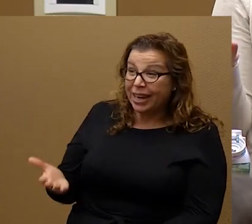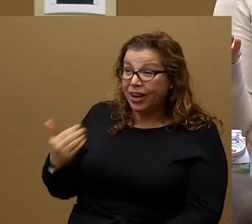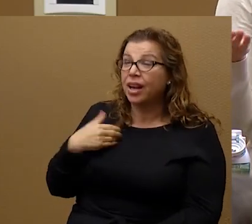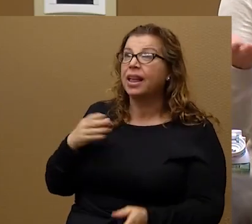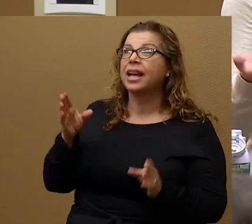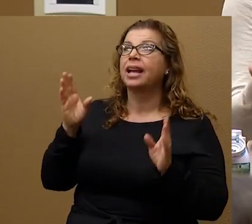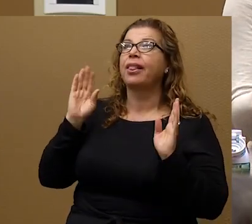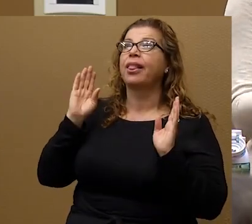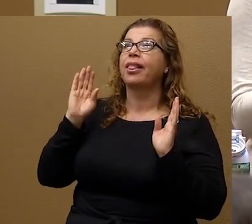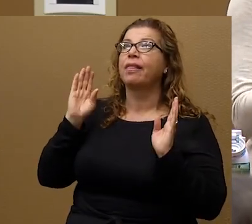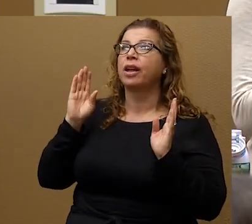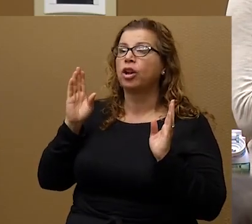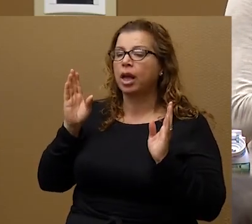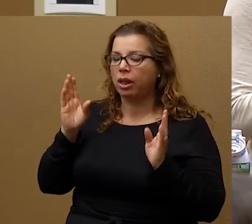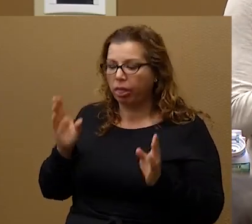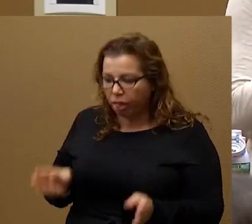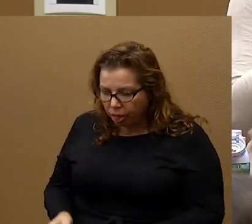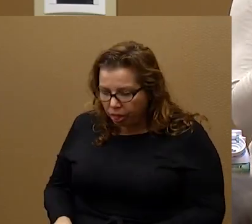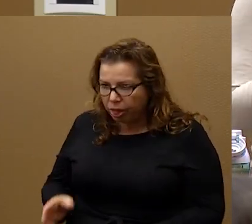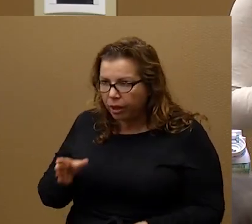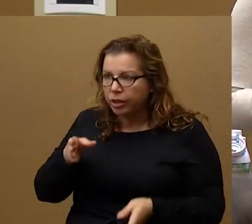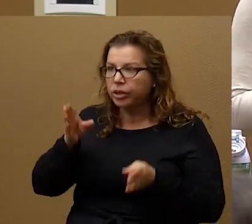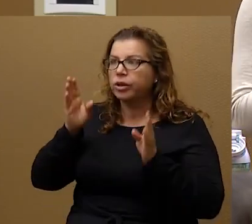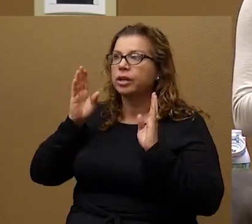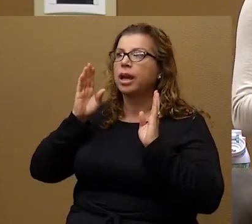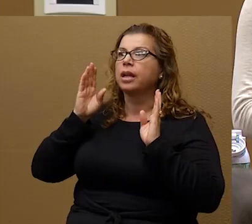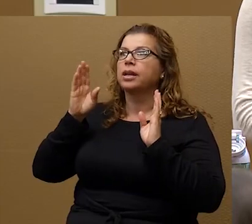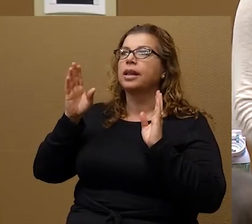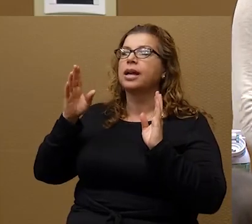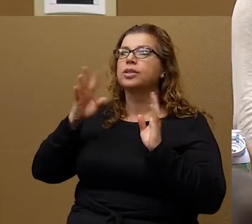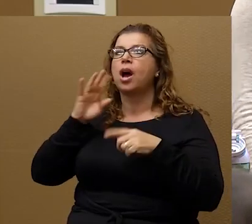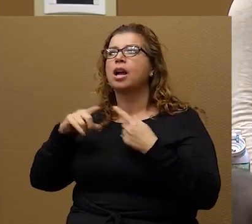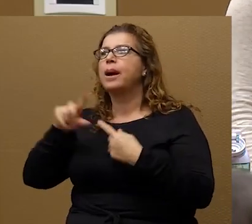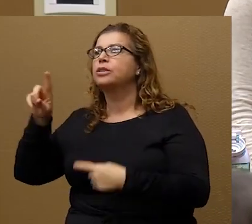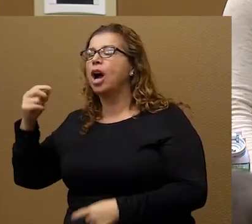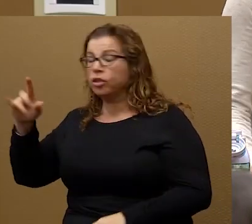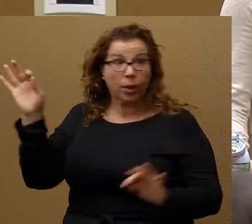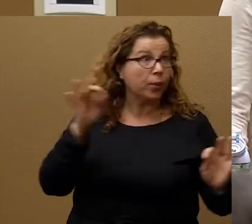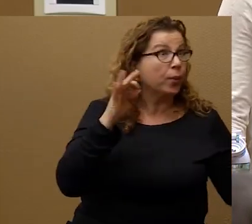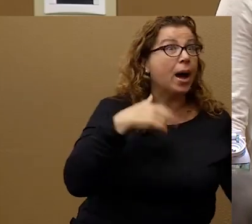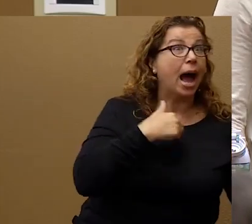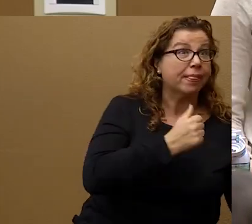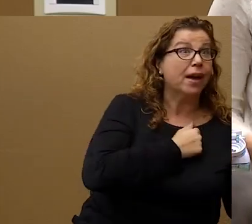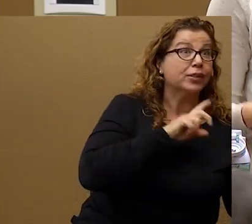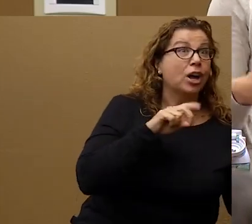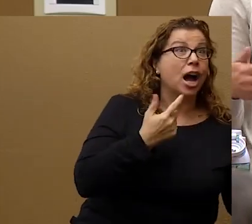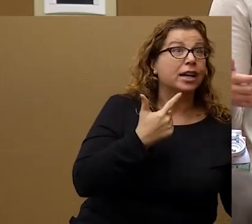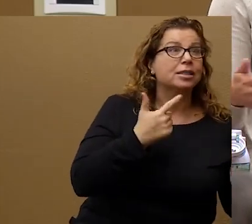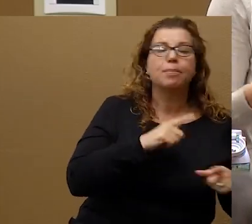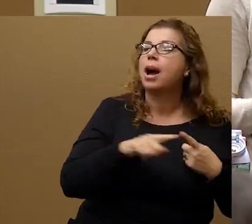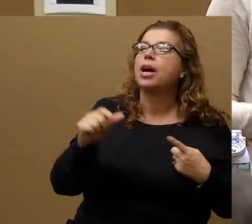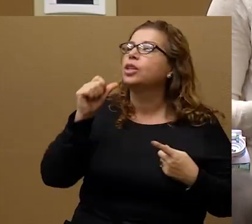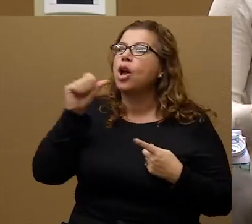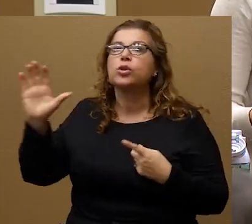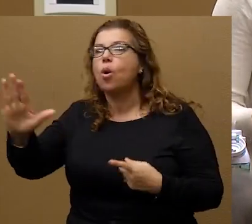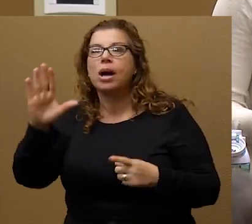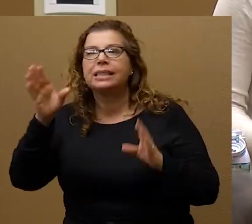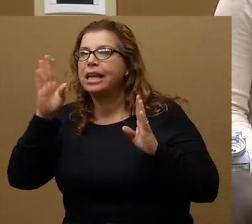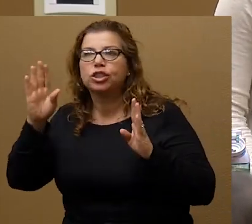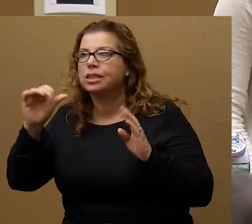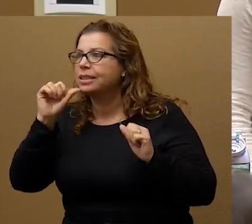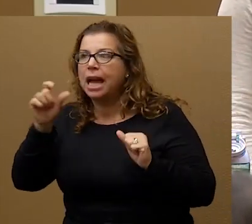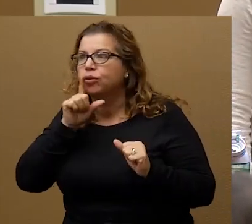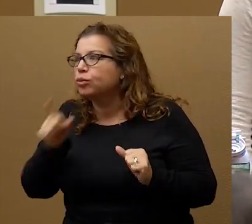little while, you just said something about dogs, I love dogs, and then they tune out. But if you're one-on-one with them and you're just talking to